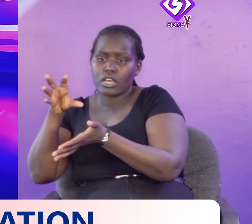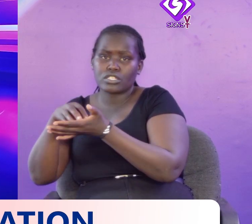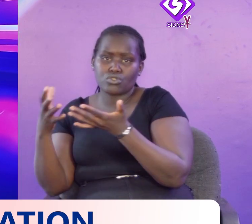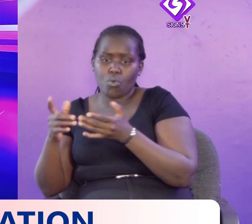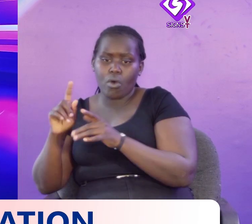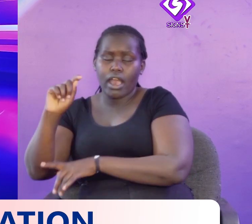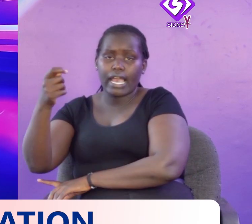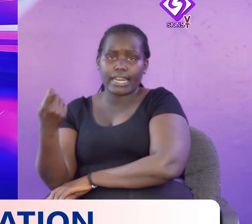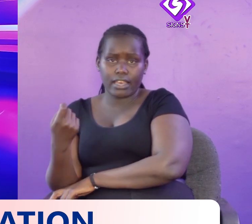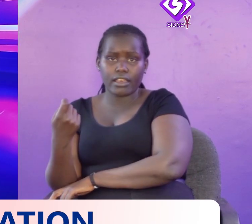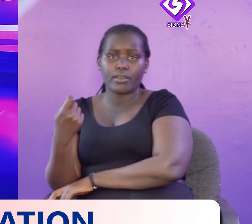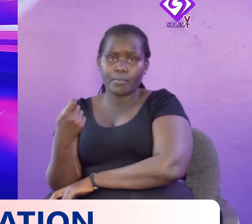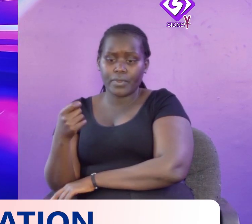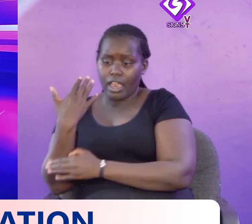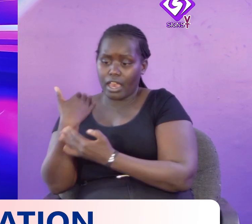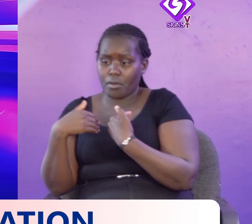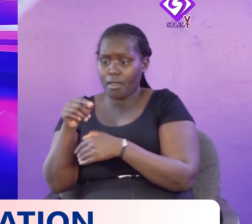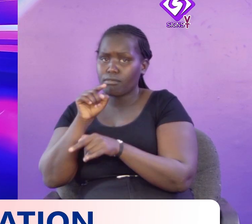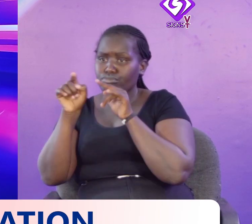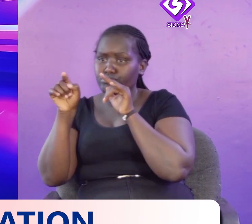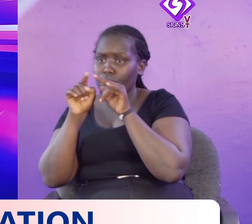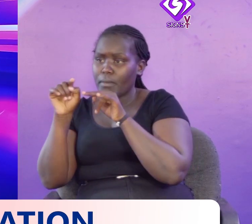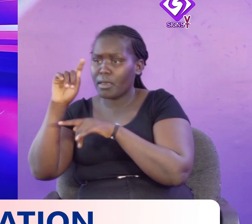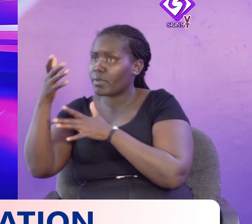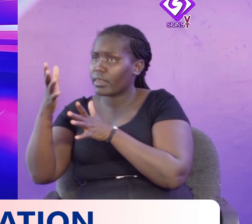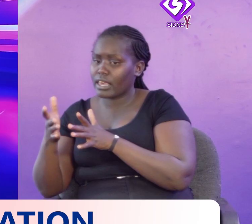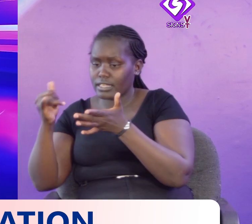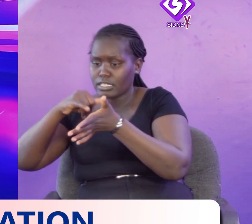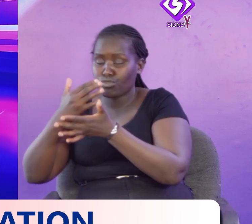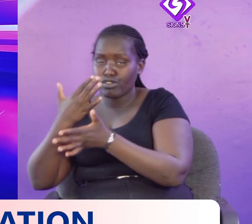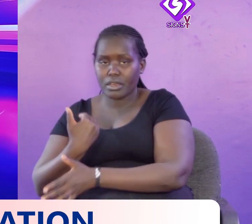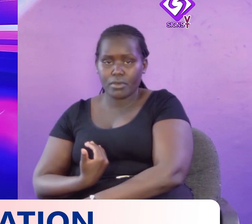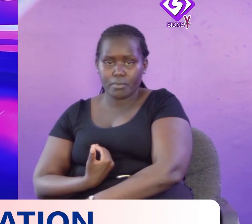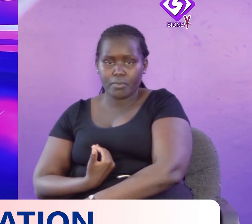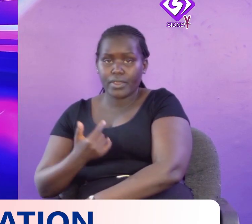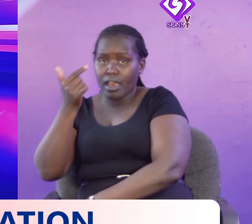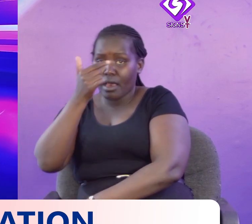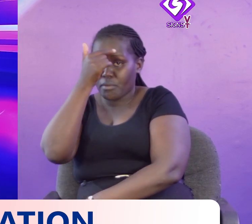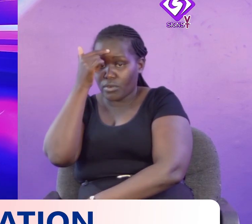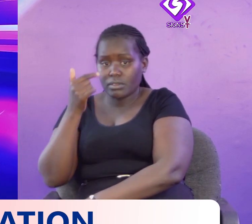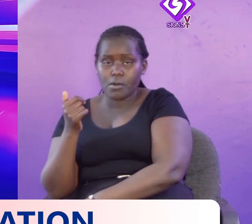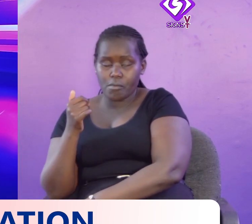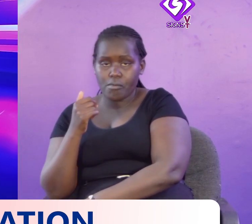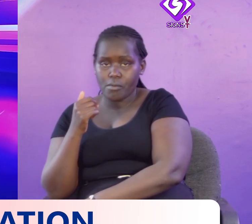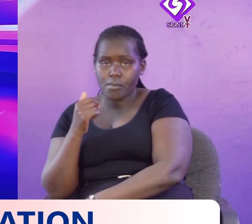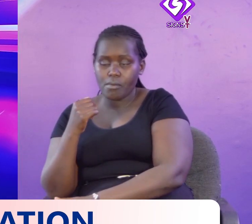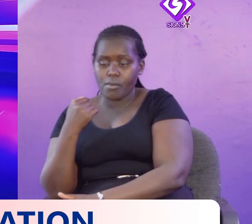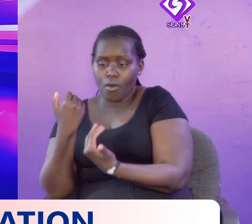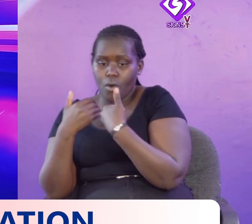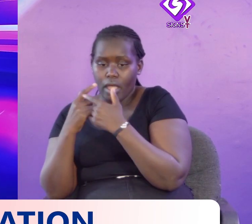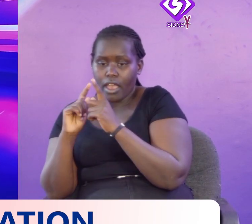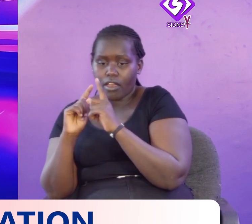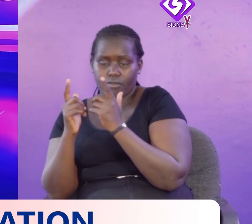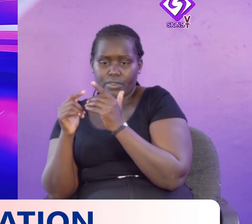Kenya. And I blame Kenyans, including me. Okay. Because there is this